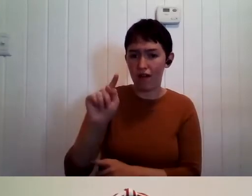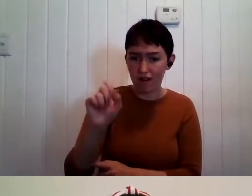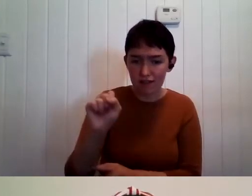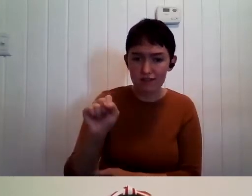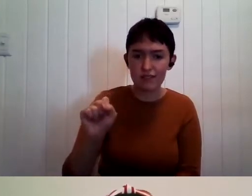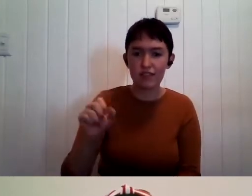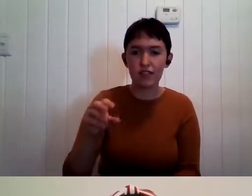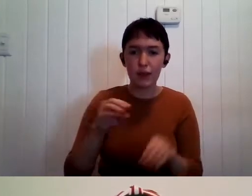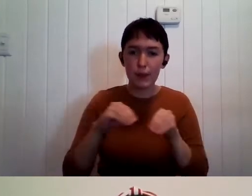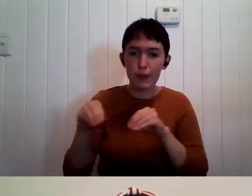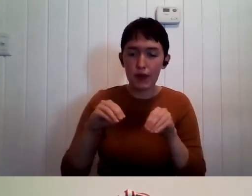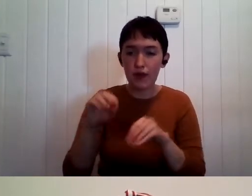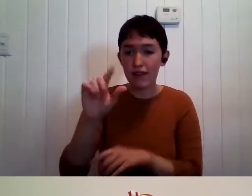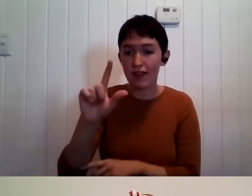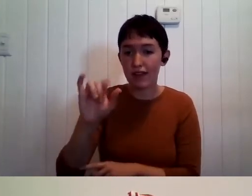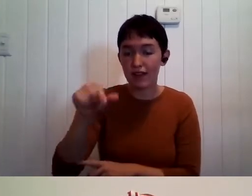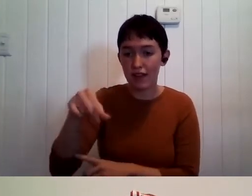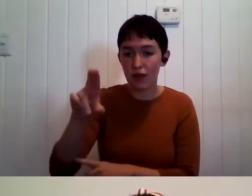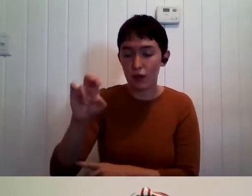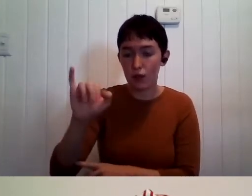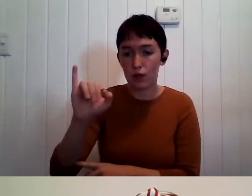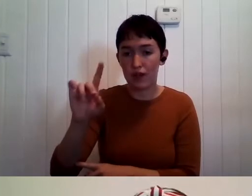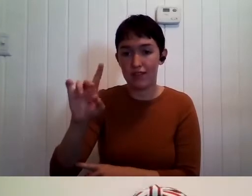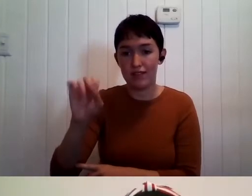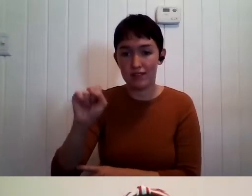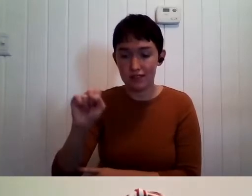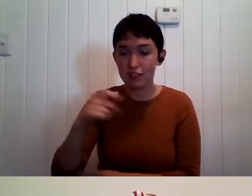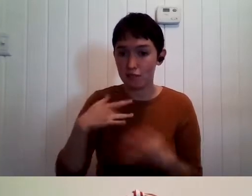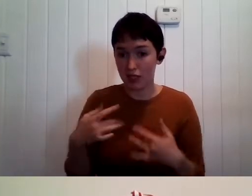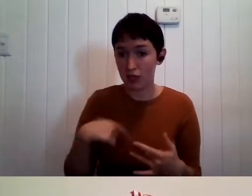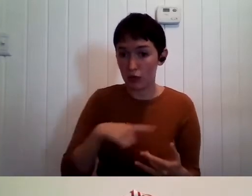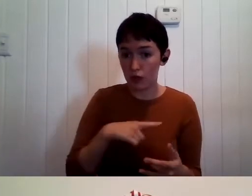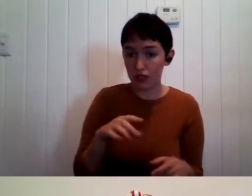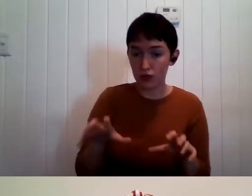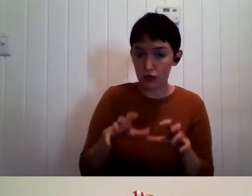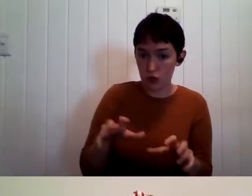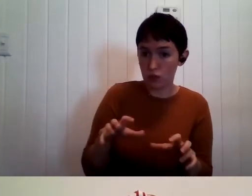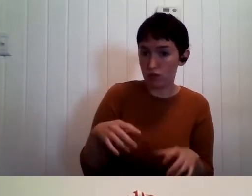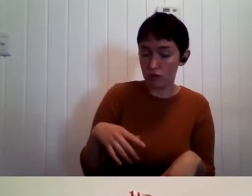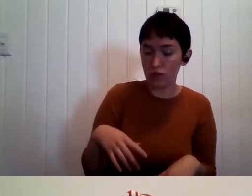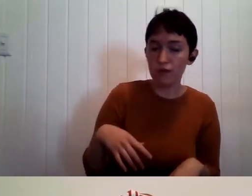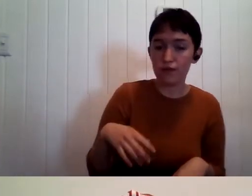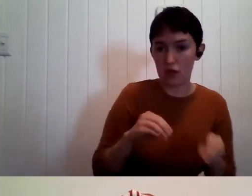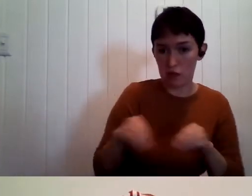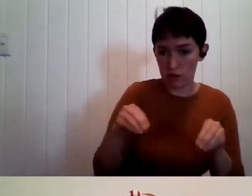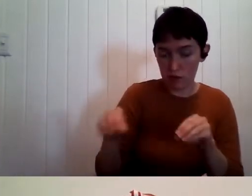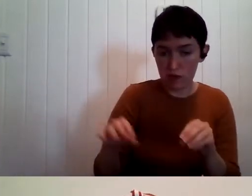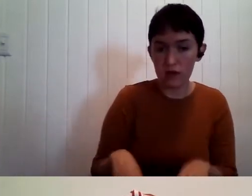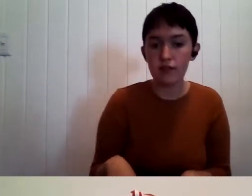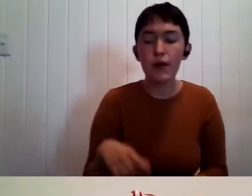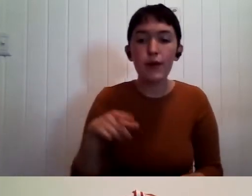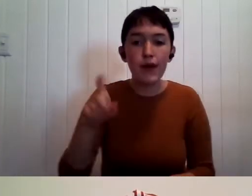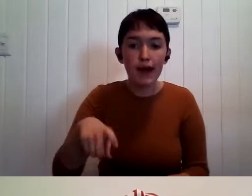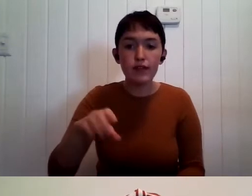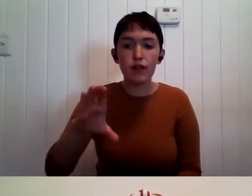liquids that we do manually. And so you have to learn how to code for that. And you basically are coding this giant